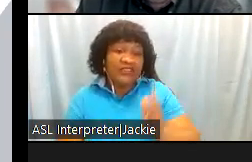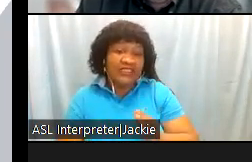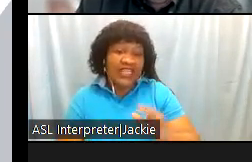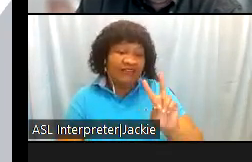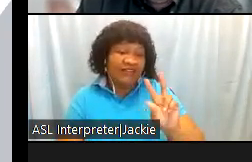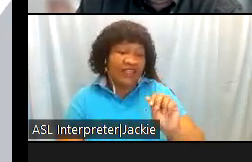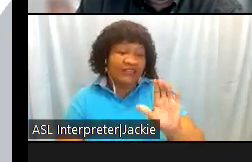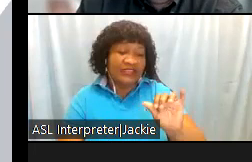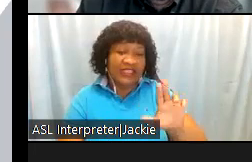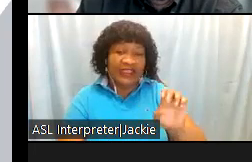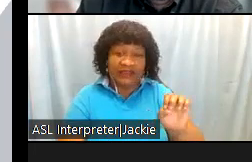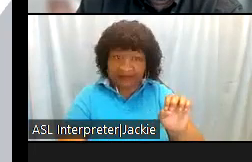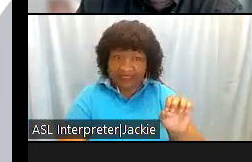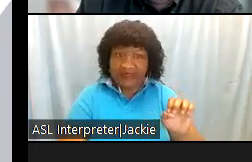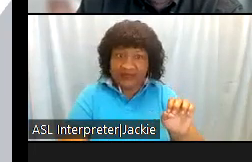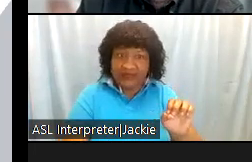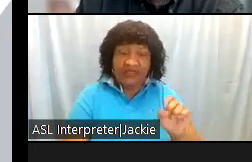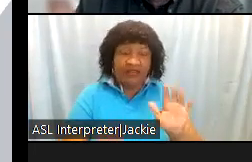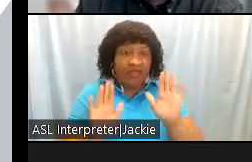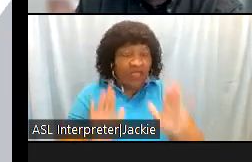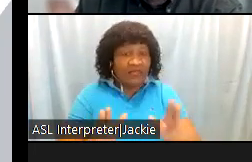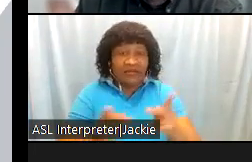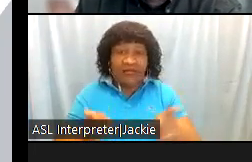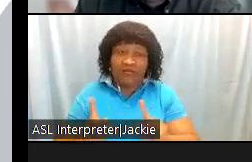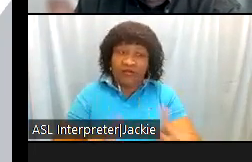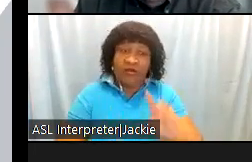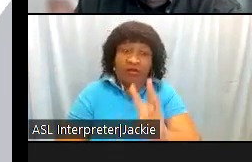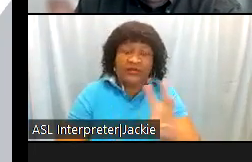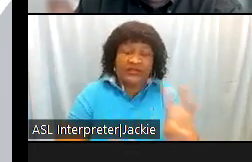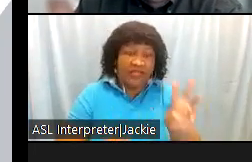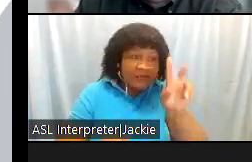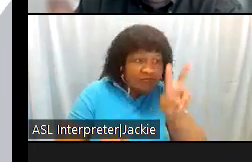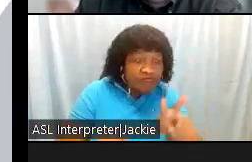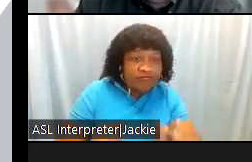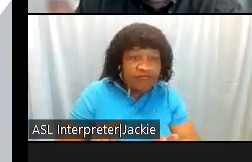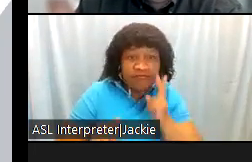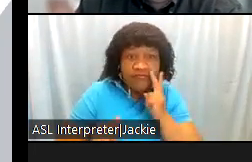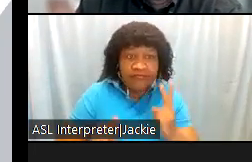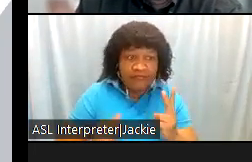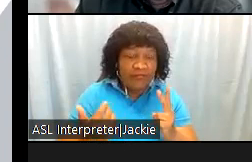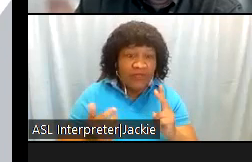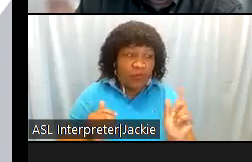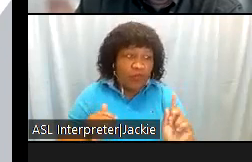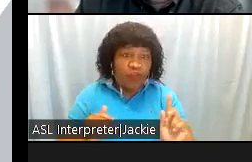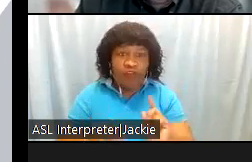kingcounty.gov/vaccine webpage, which is an excellent, place to access the